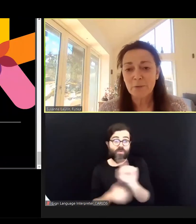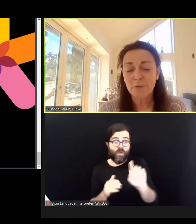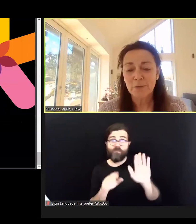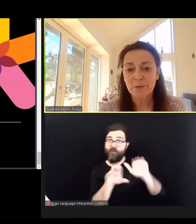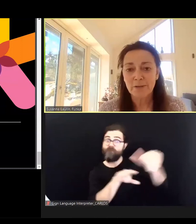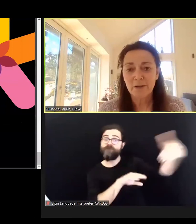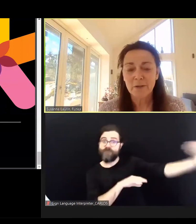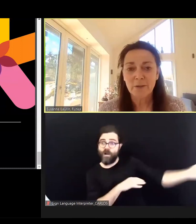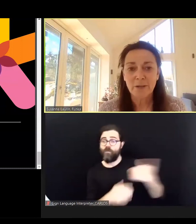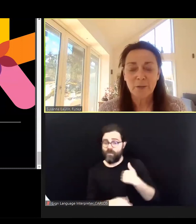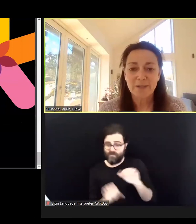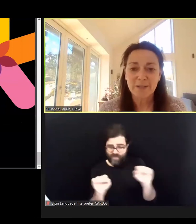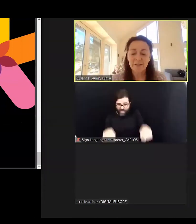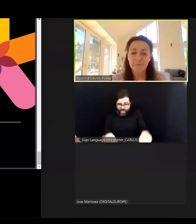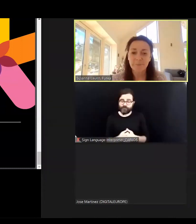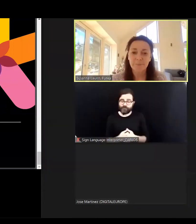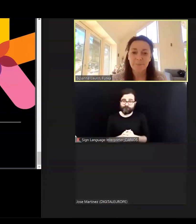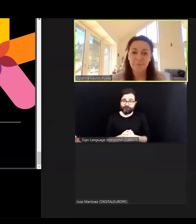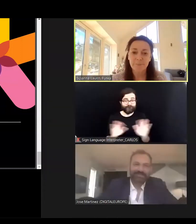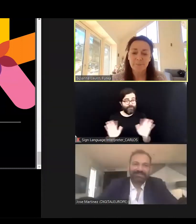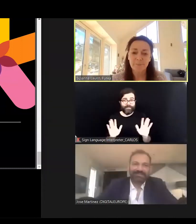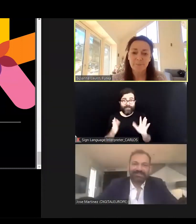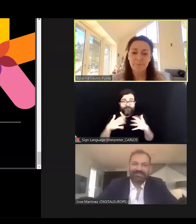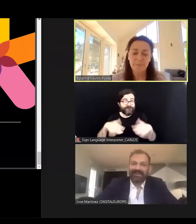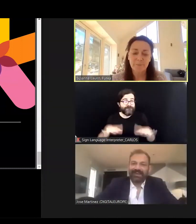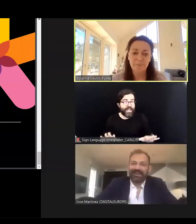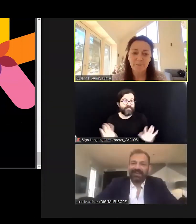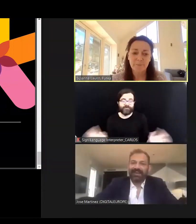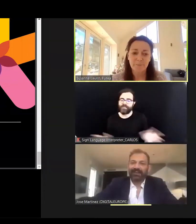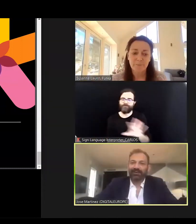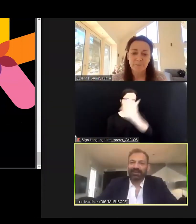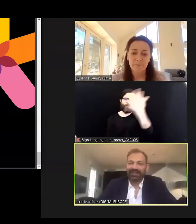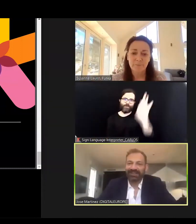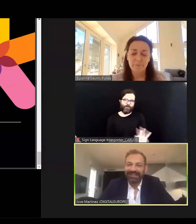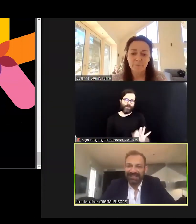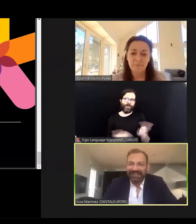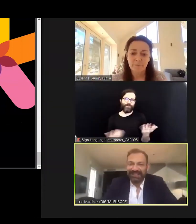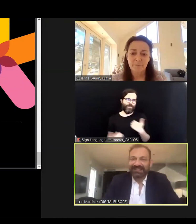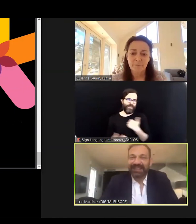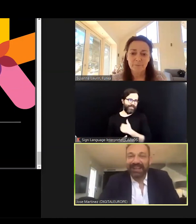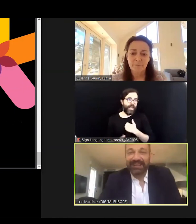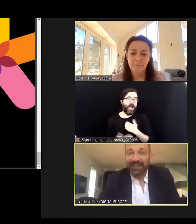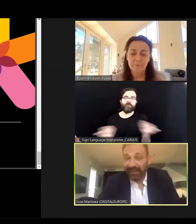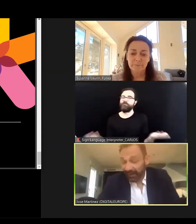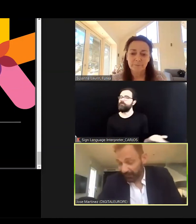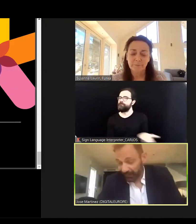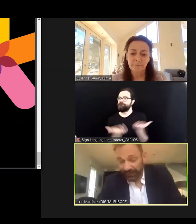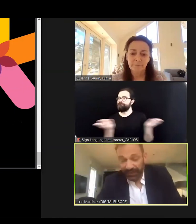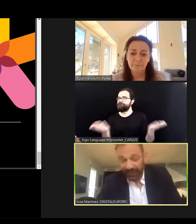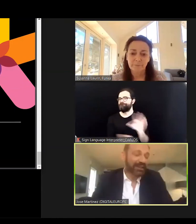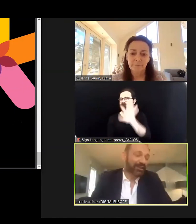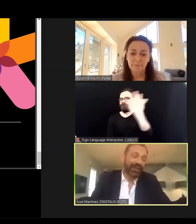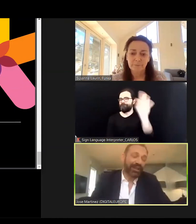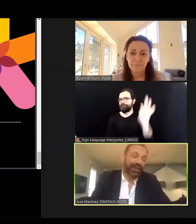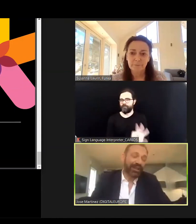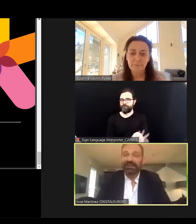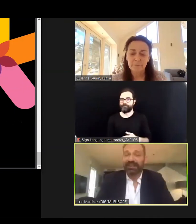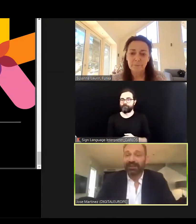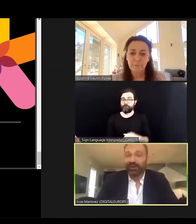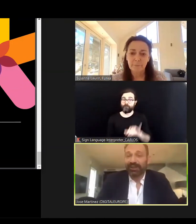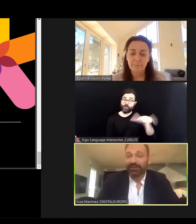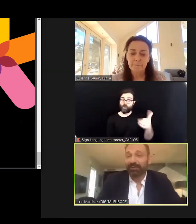in Australia, in Kenya, in Mexico. We are now in discussion with several Asian countries looking into